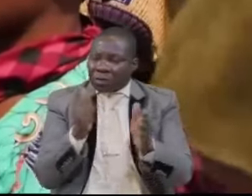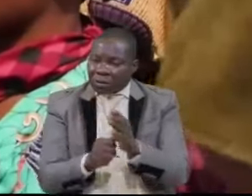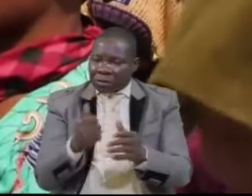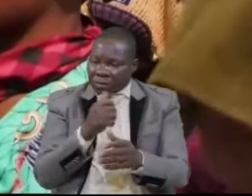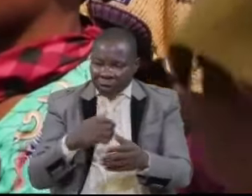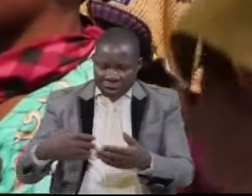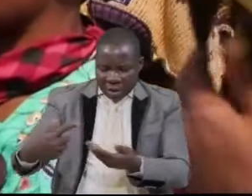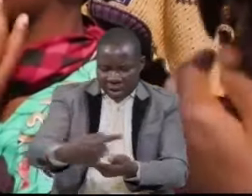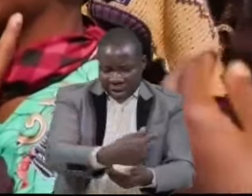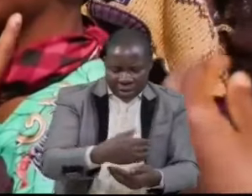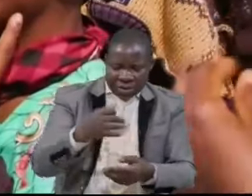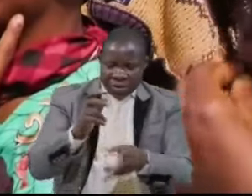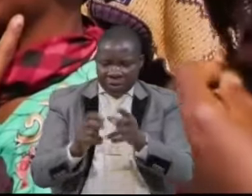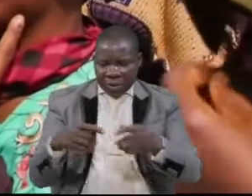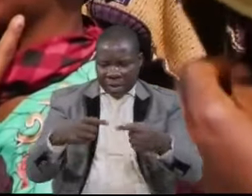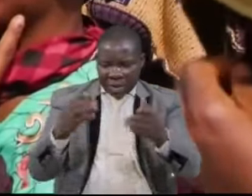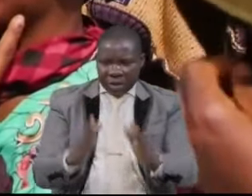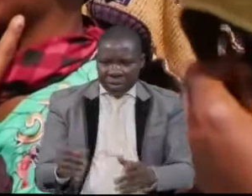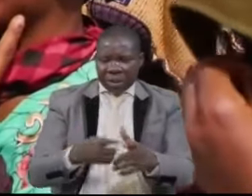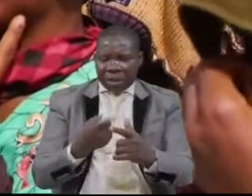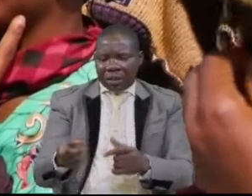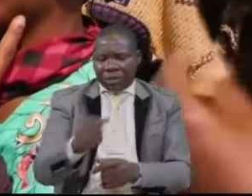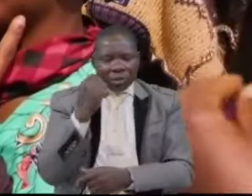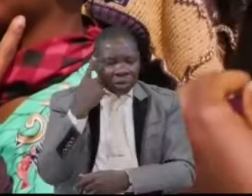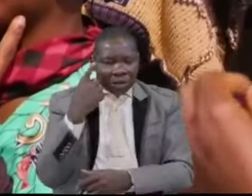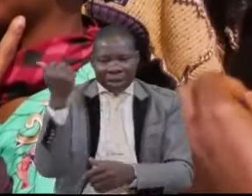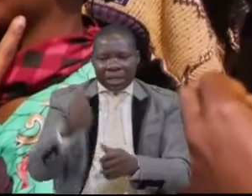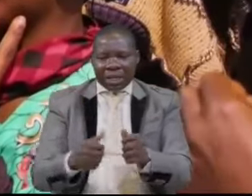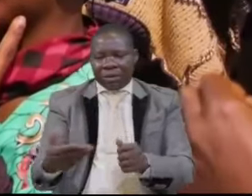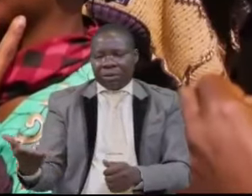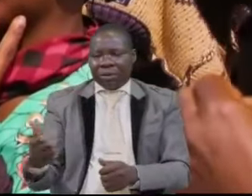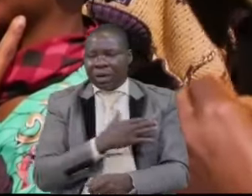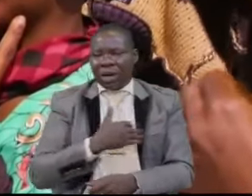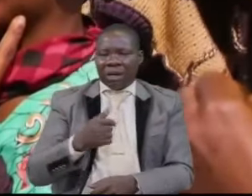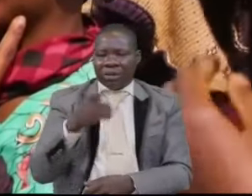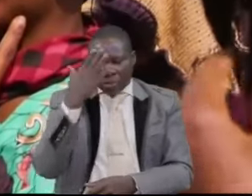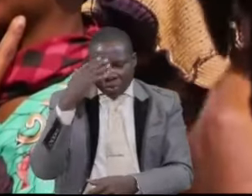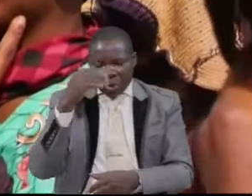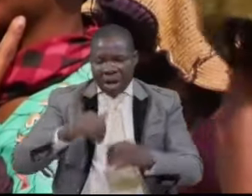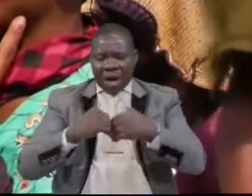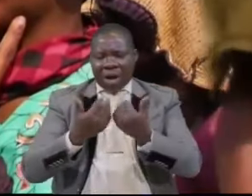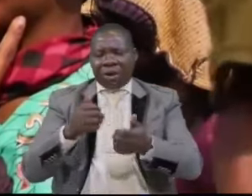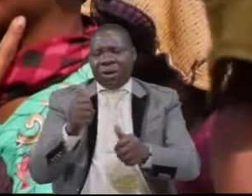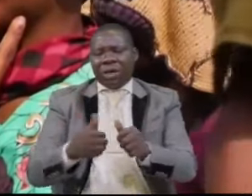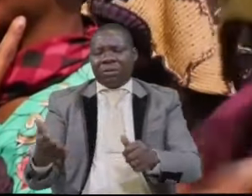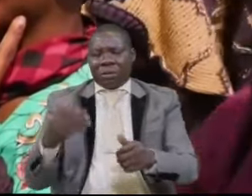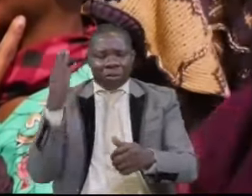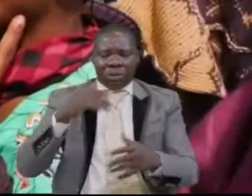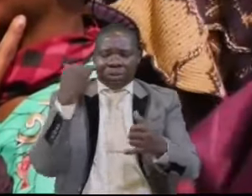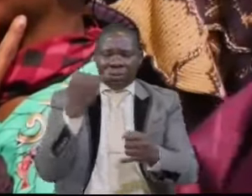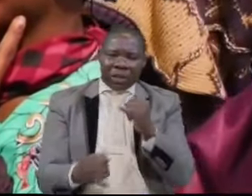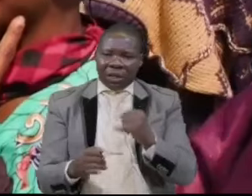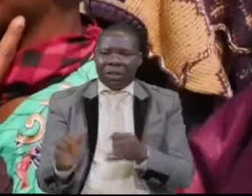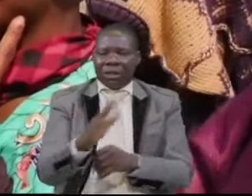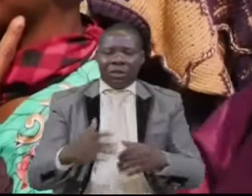you understand everything, and you know how everything will end. Your life will be